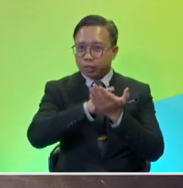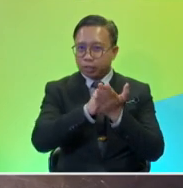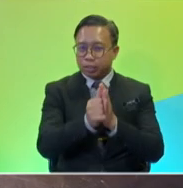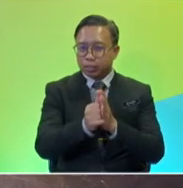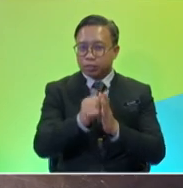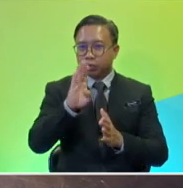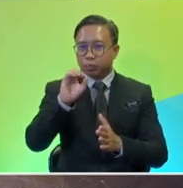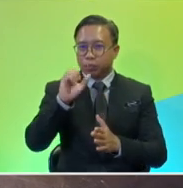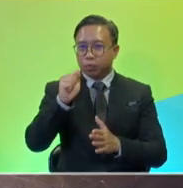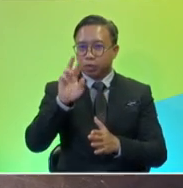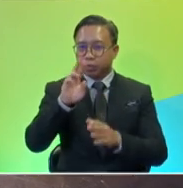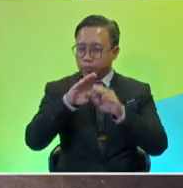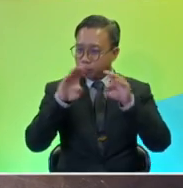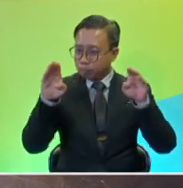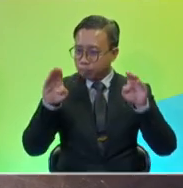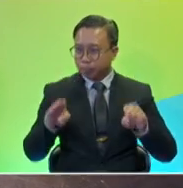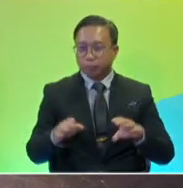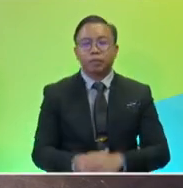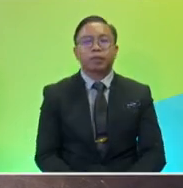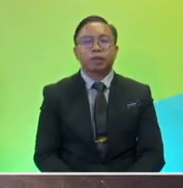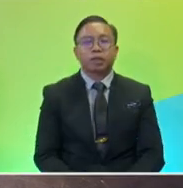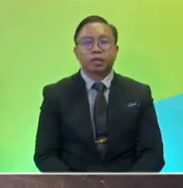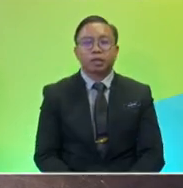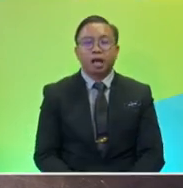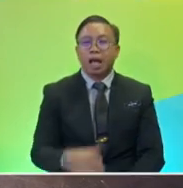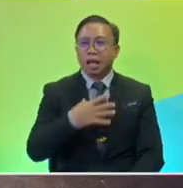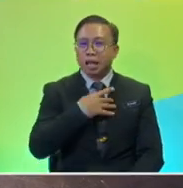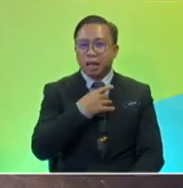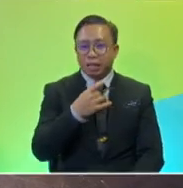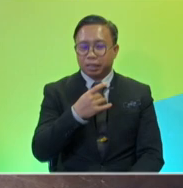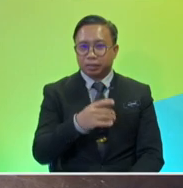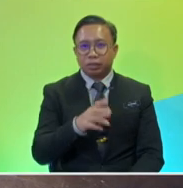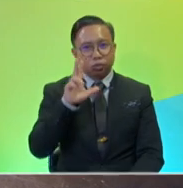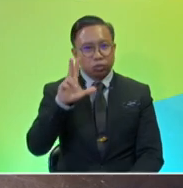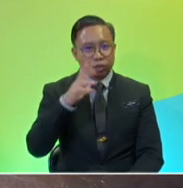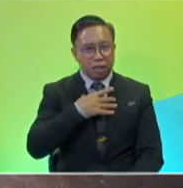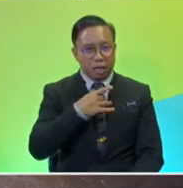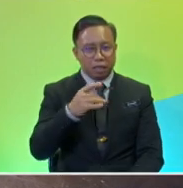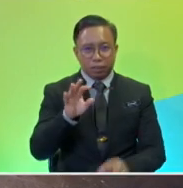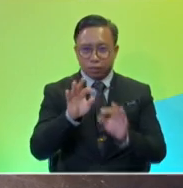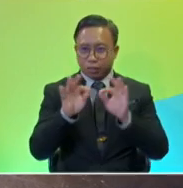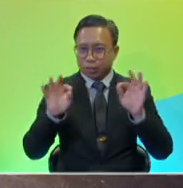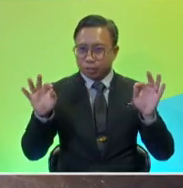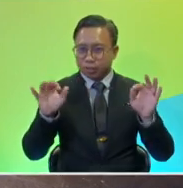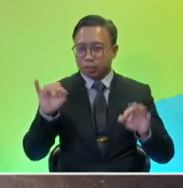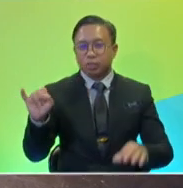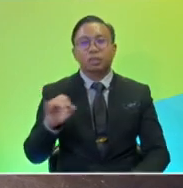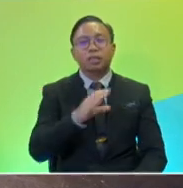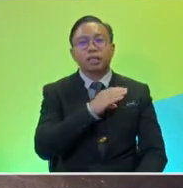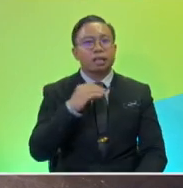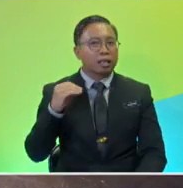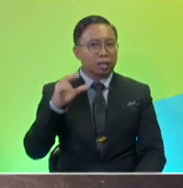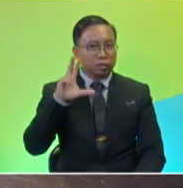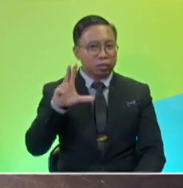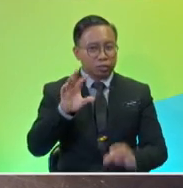here. So this okay, is the first one. So we have like likes over here, three like sentences and three sentences with